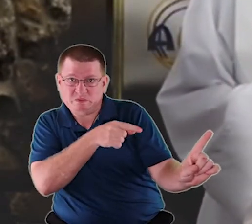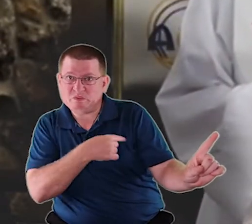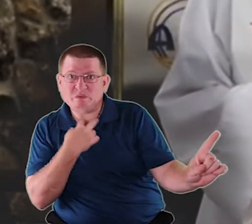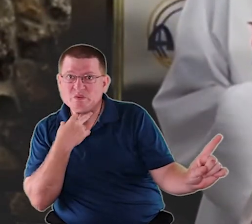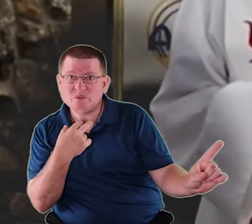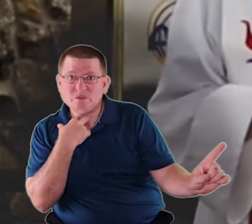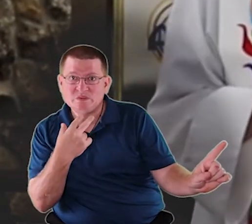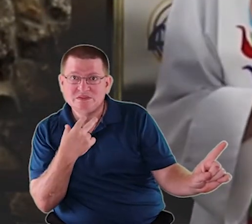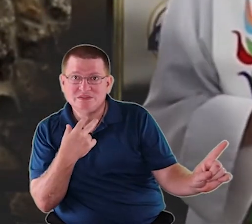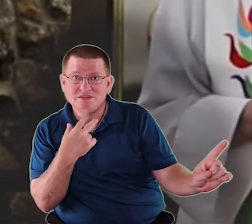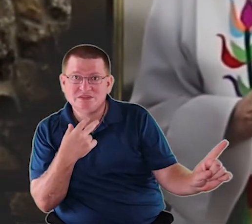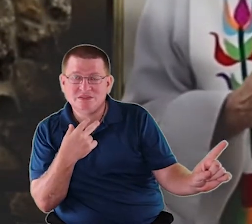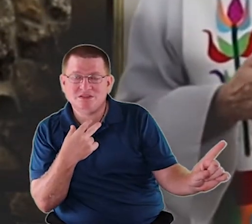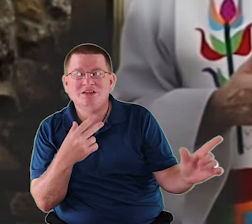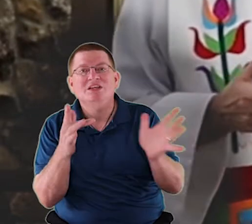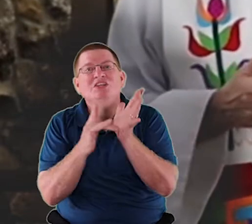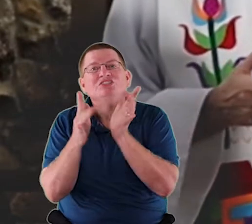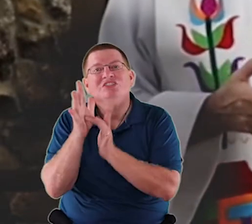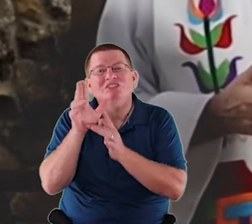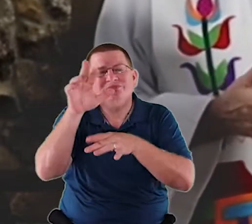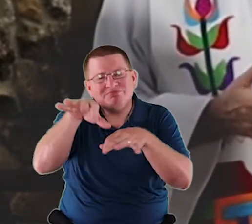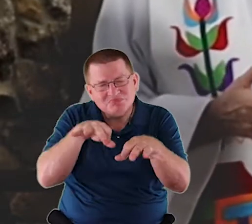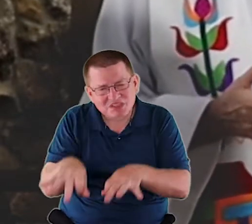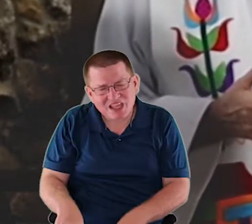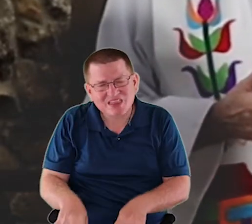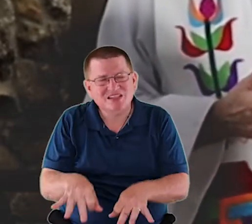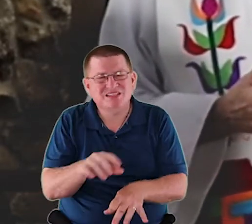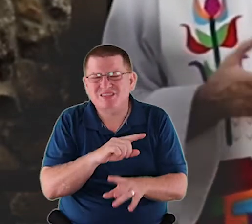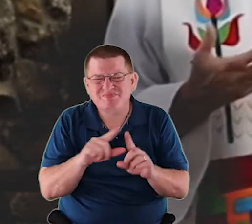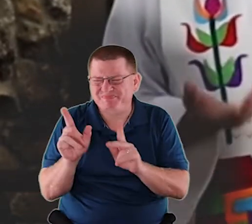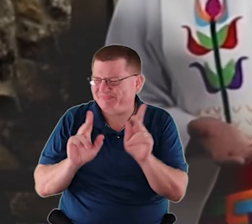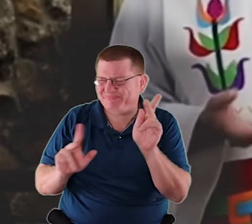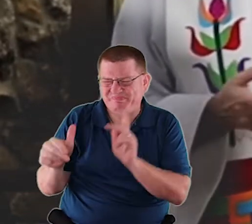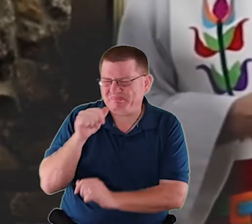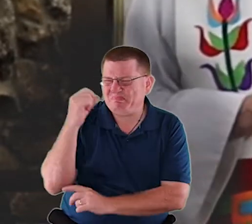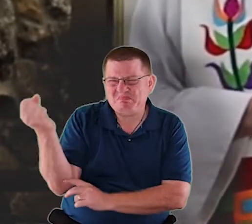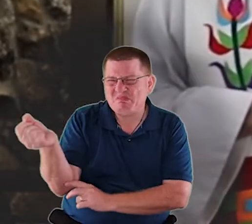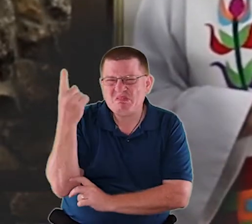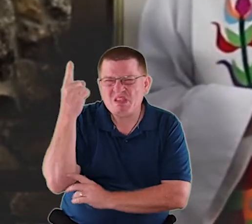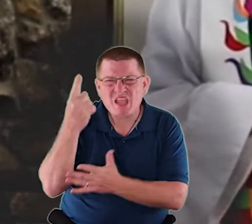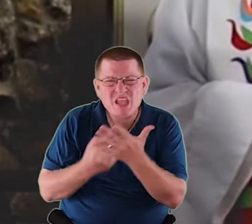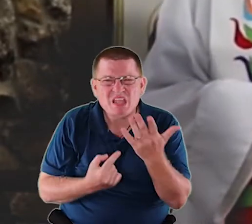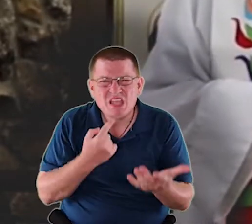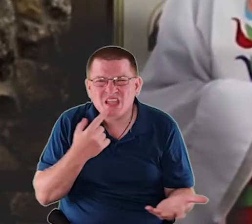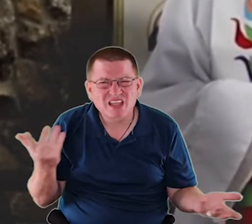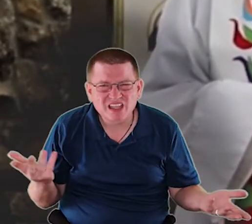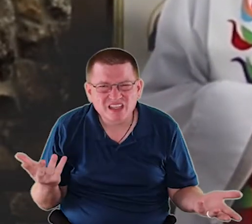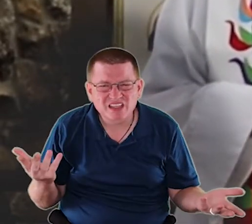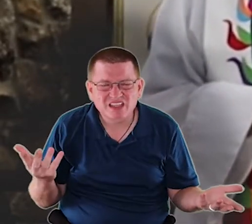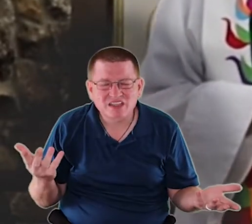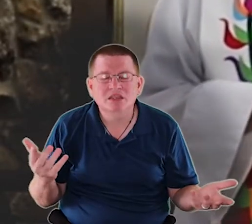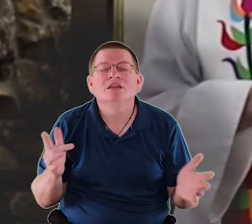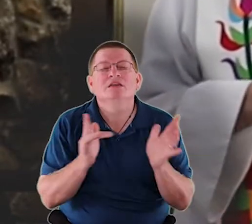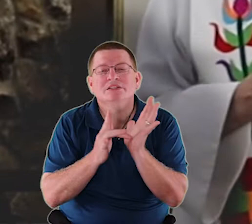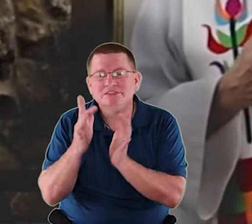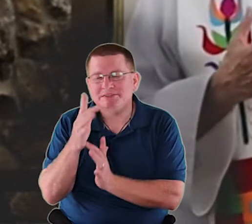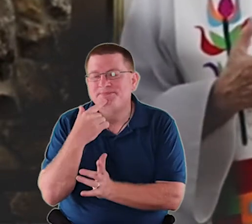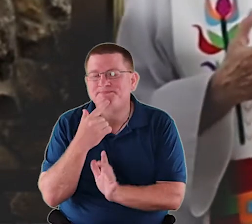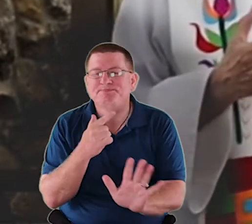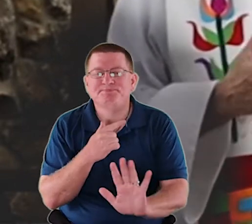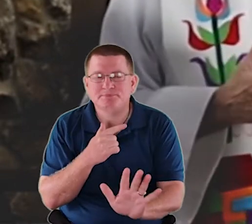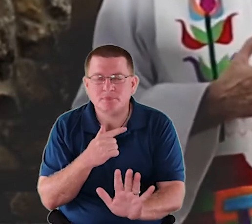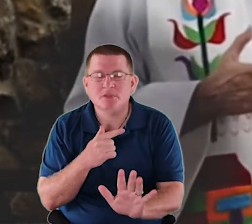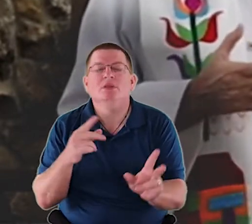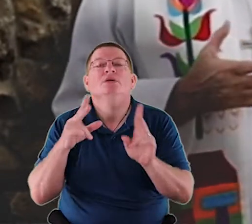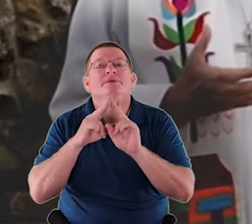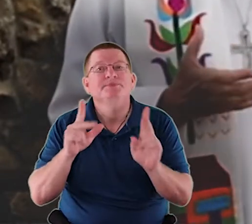strangers." Jesus used this figure of speech with them, but they did not understand what he was saying. So Jesus said